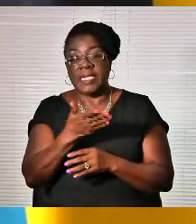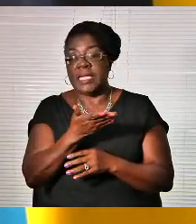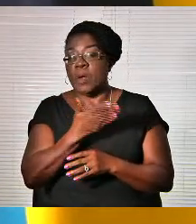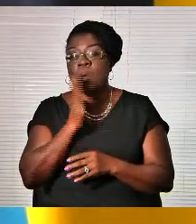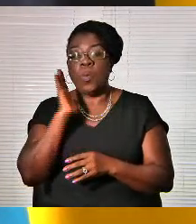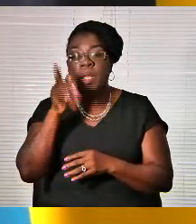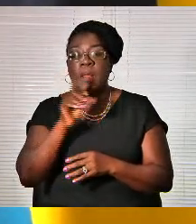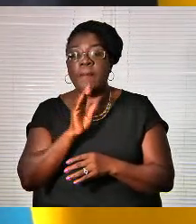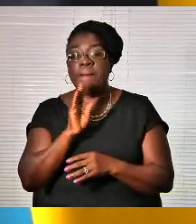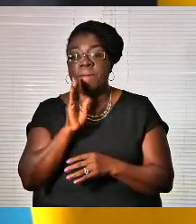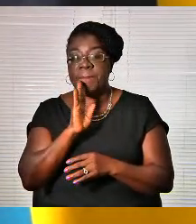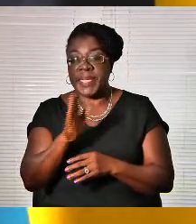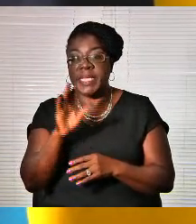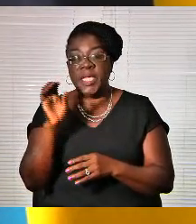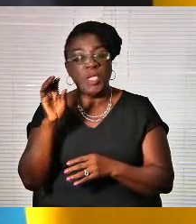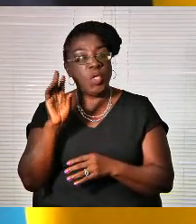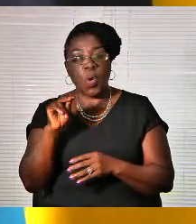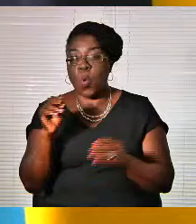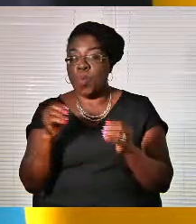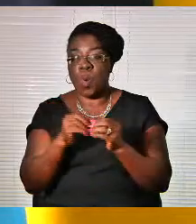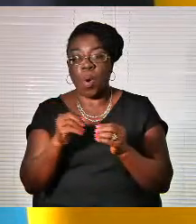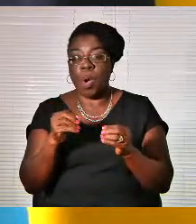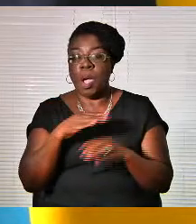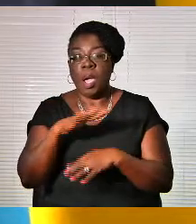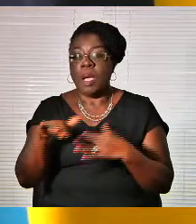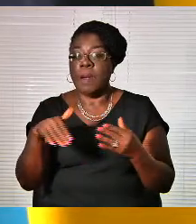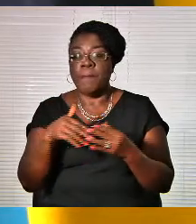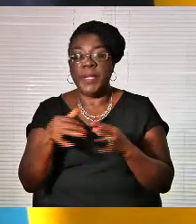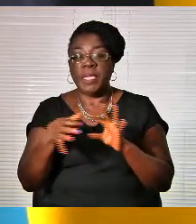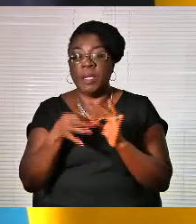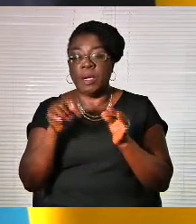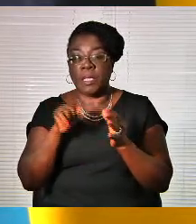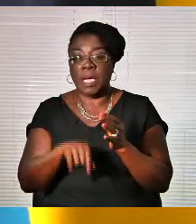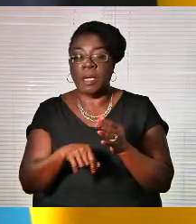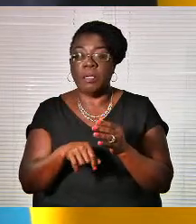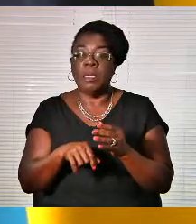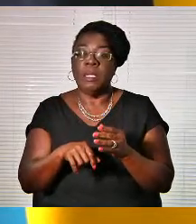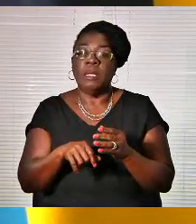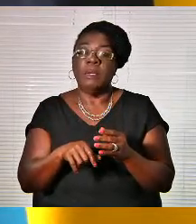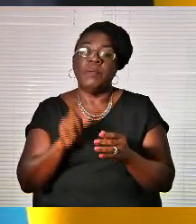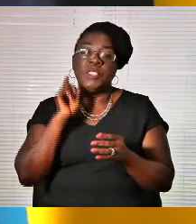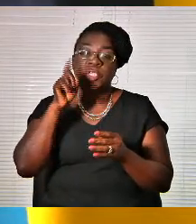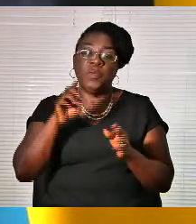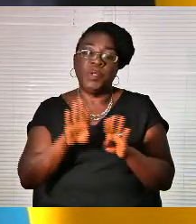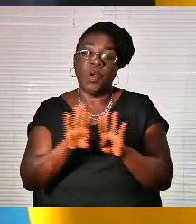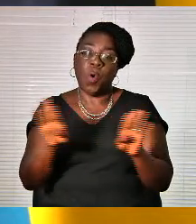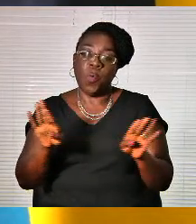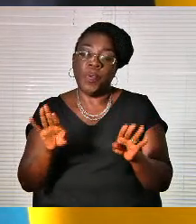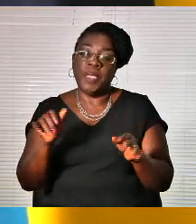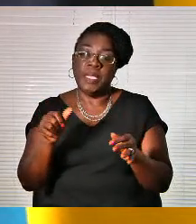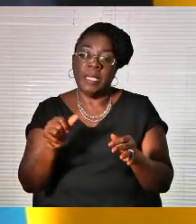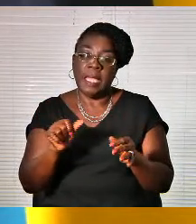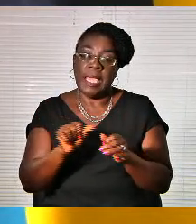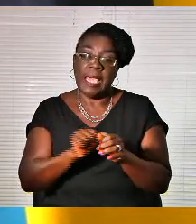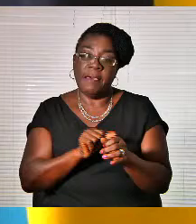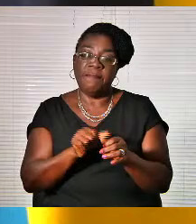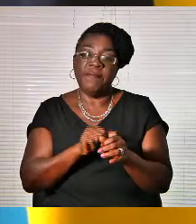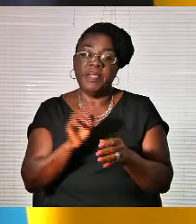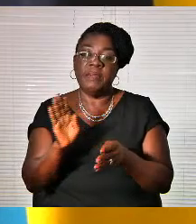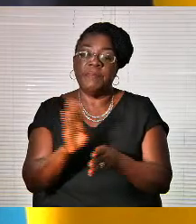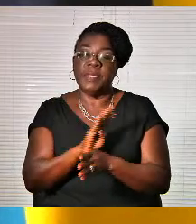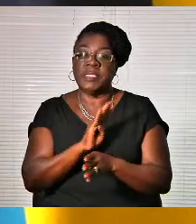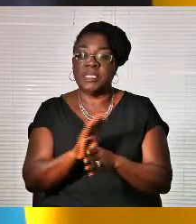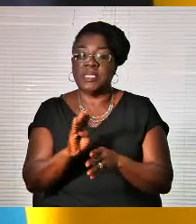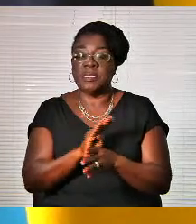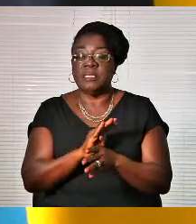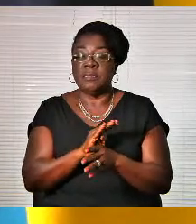a partial one. But should we have opened essentially everything with steady cases coming in every day, especially in New Providence with around